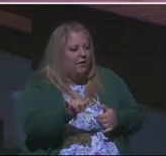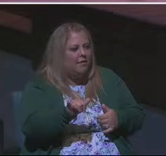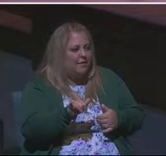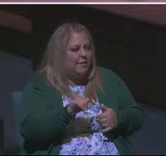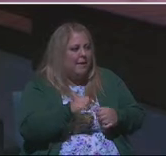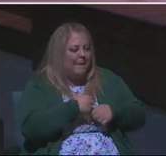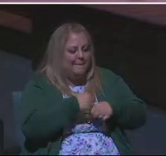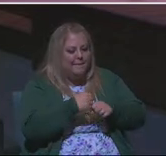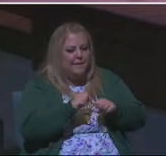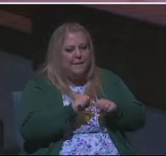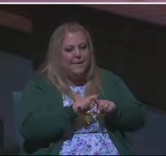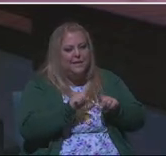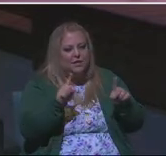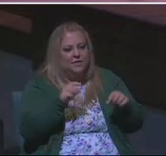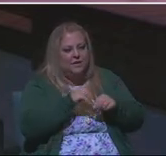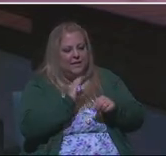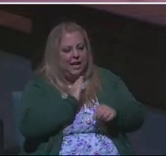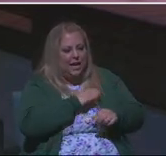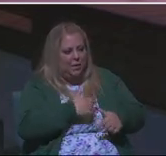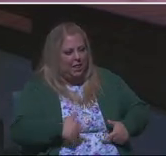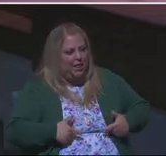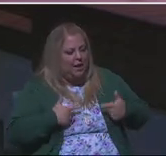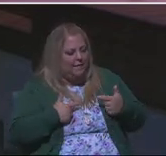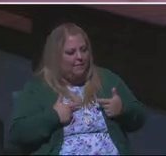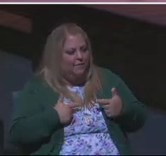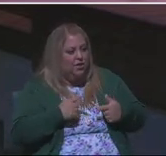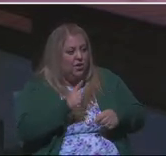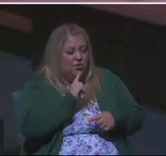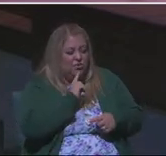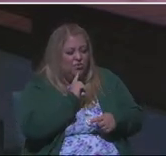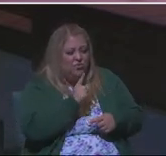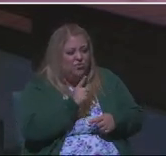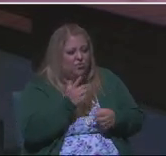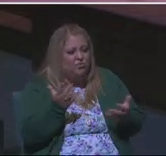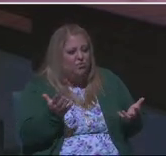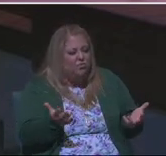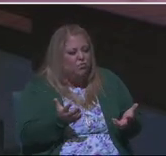our lives. Now, here's the thing about it, and the truth of the matter is this.